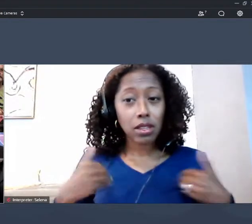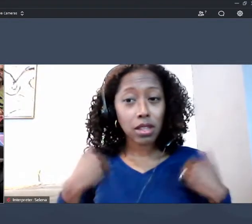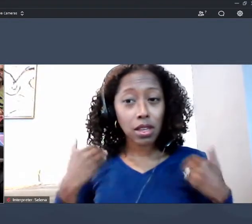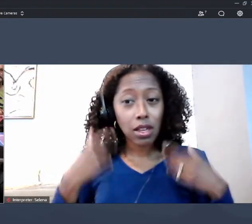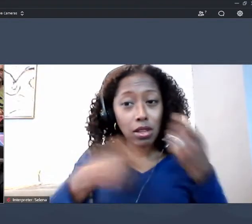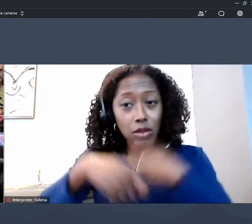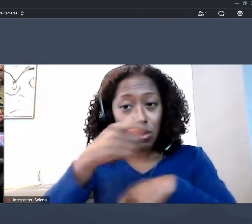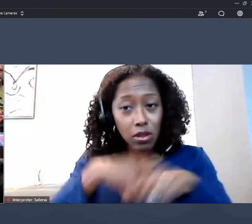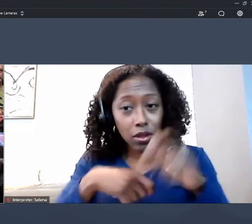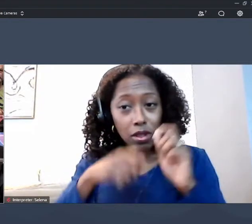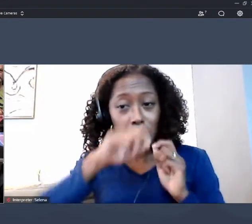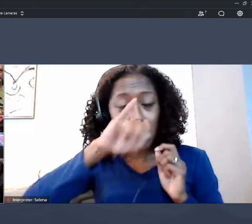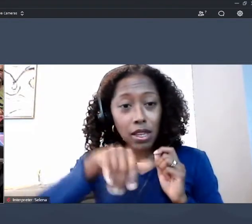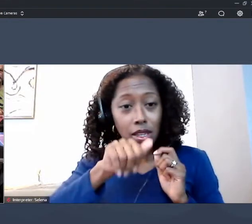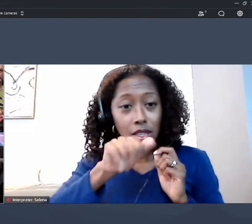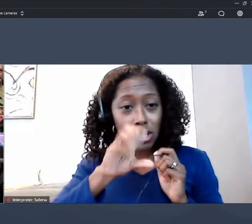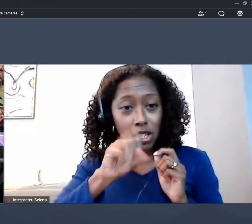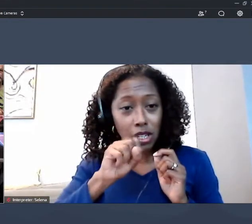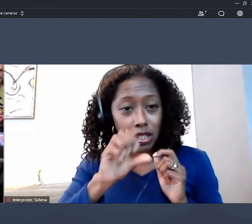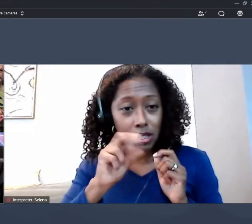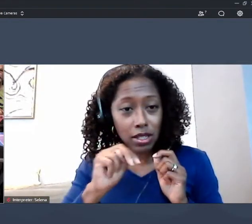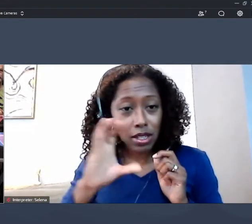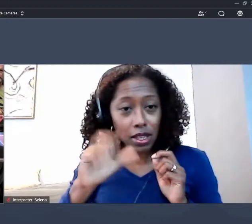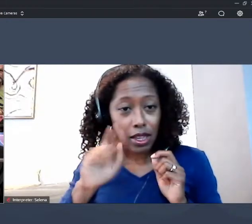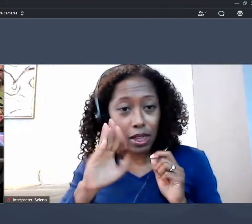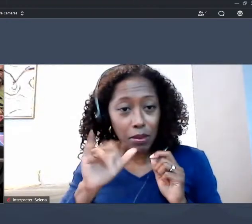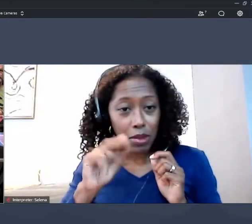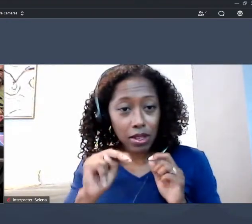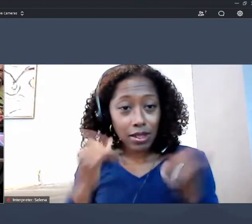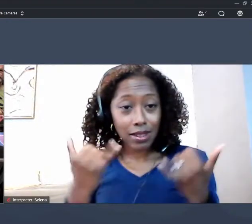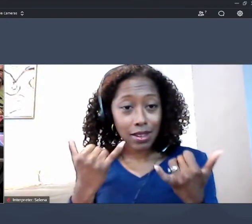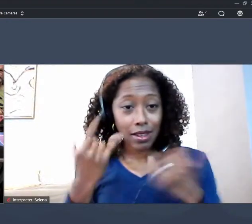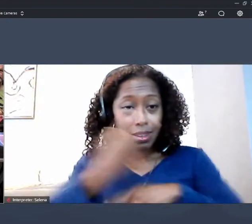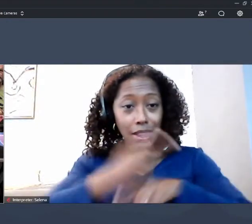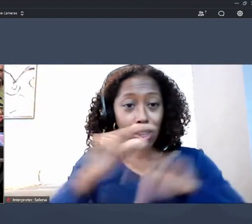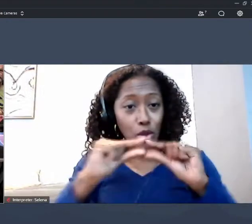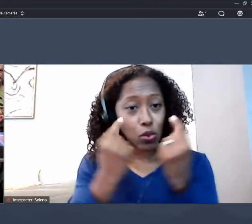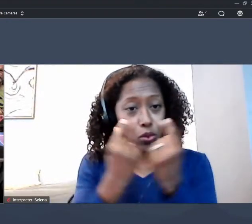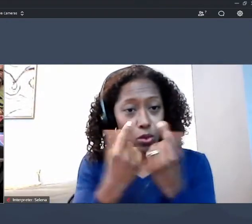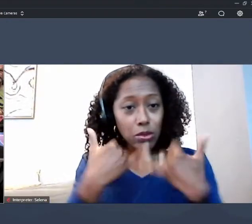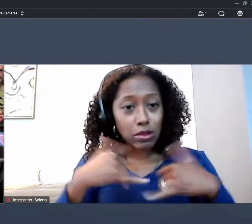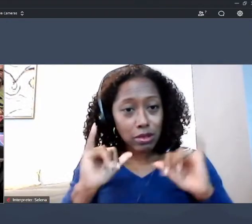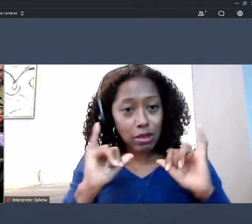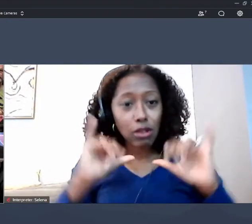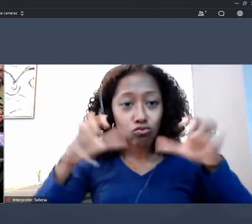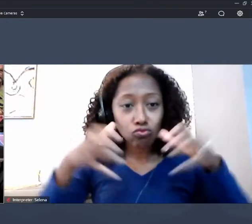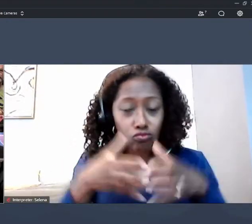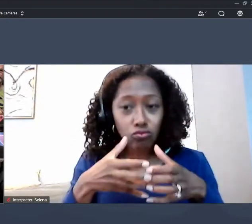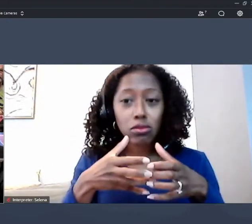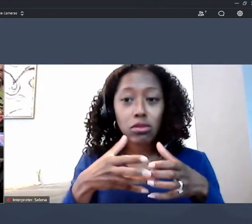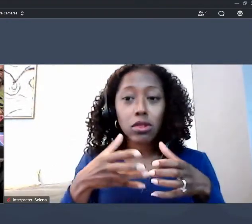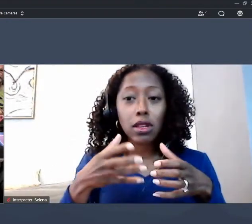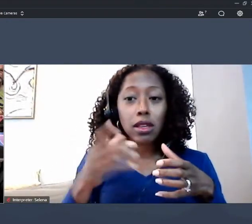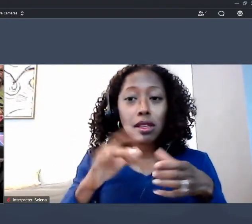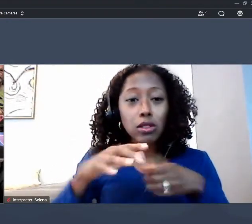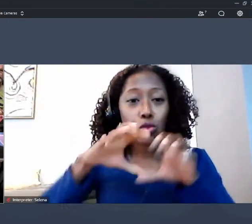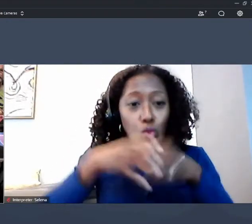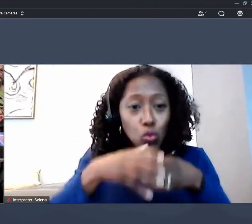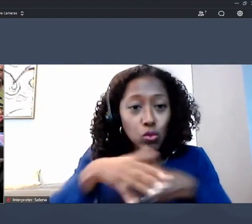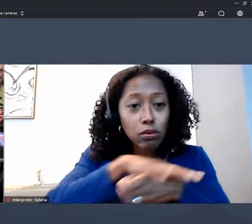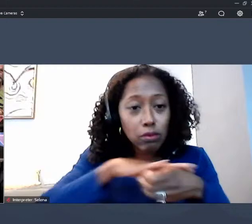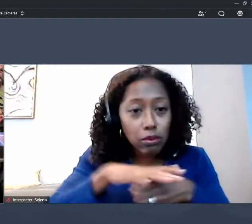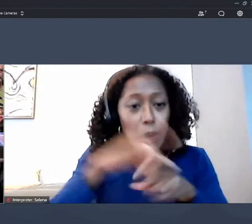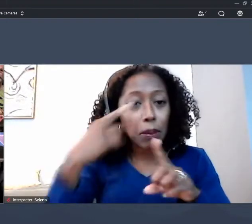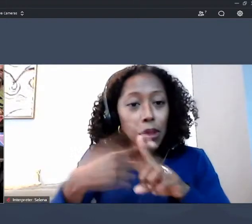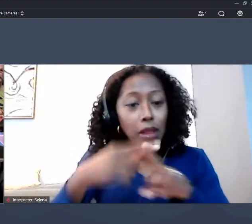replaced J.C. Cabin, and the group today continues to delight ordinances locally and across the country with